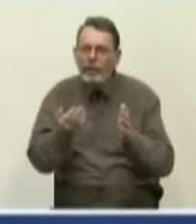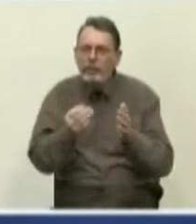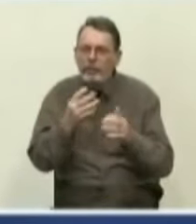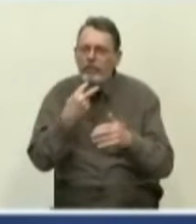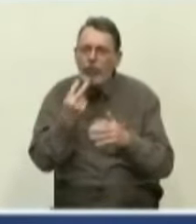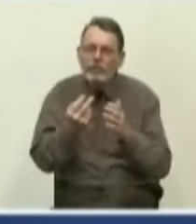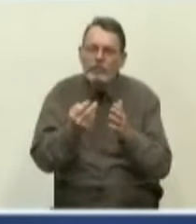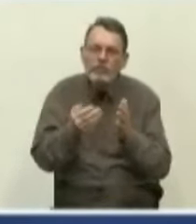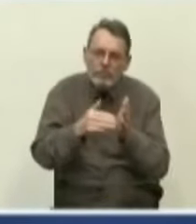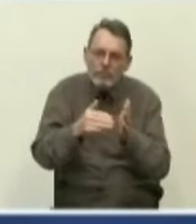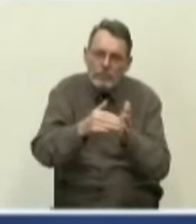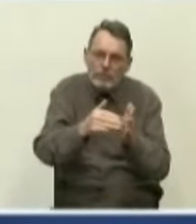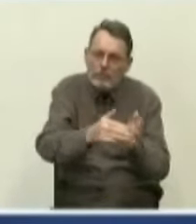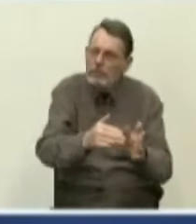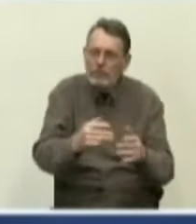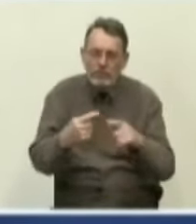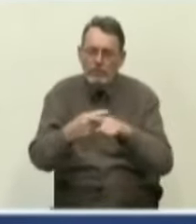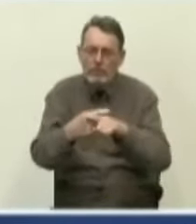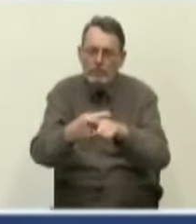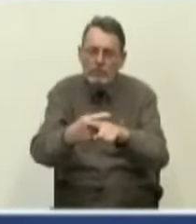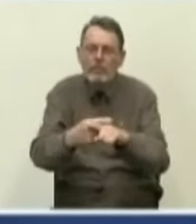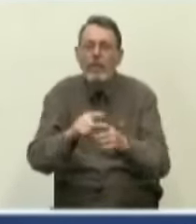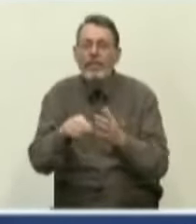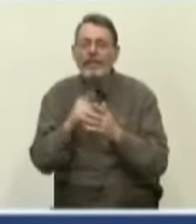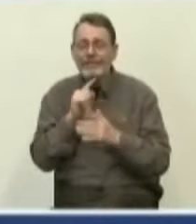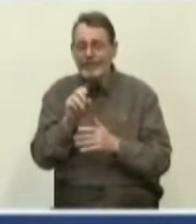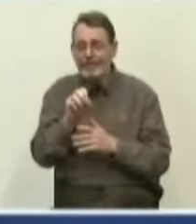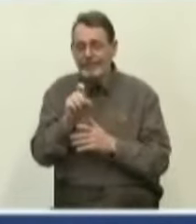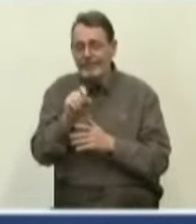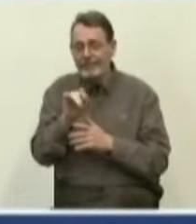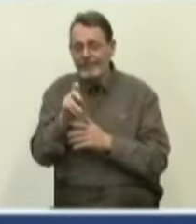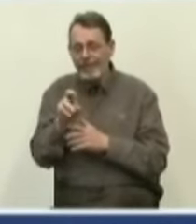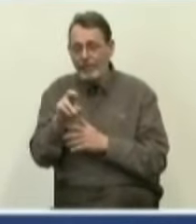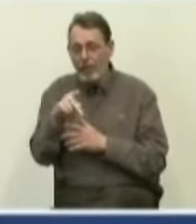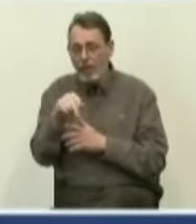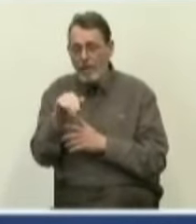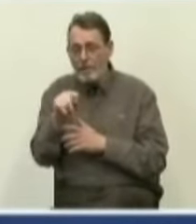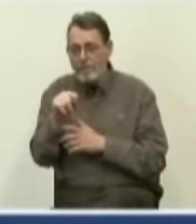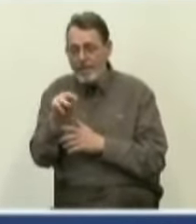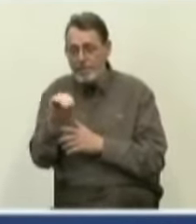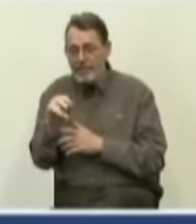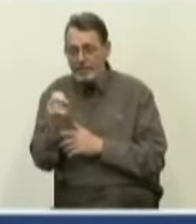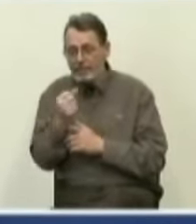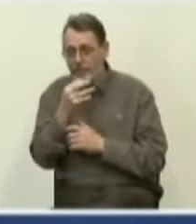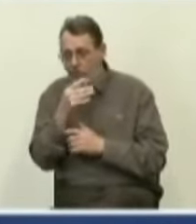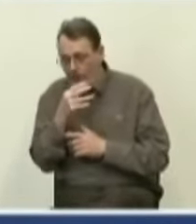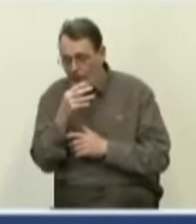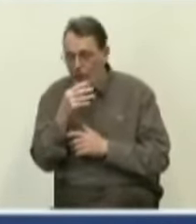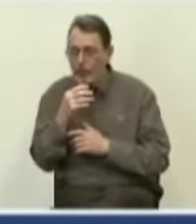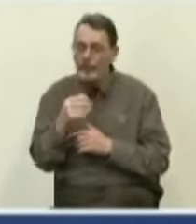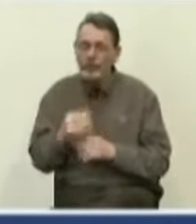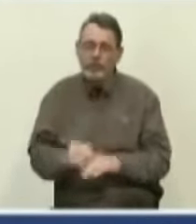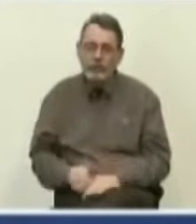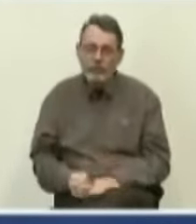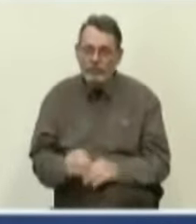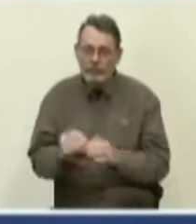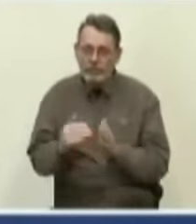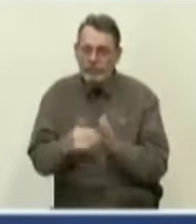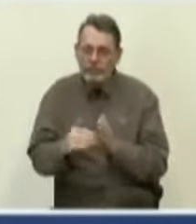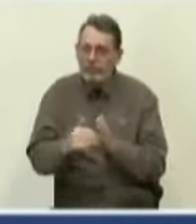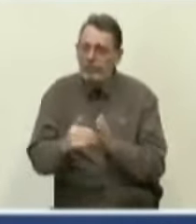Hello, this is Xavier Pittman's mother. Hi, this is Xavier Pittman's mother. It appears that caller disconnected. However, we have another raised